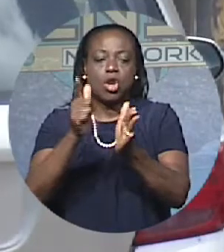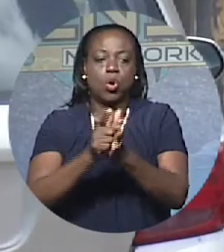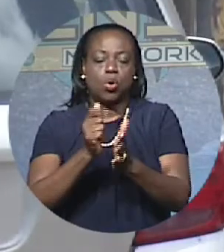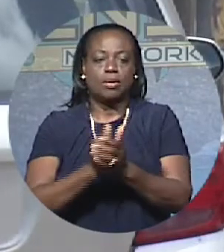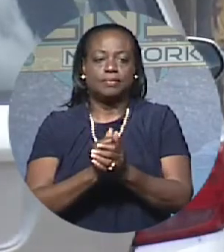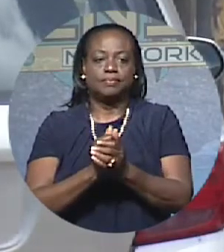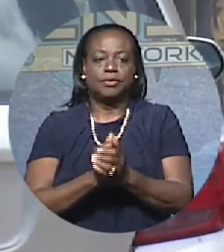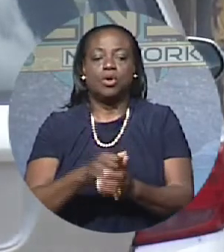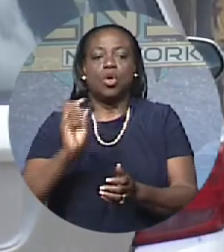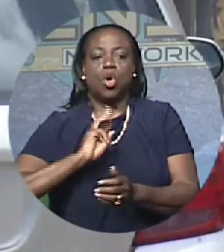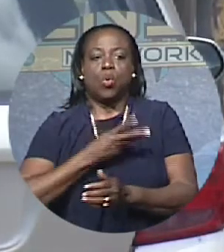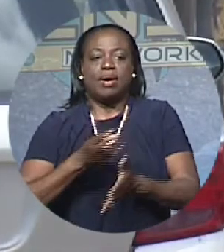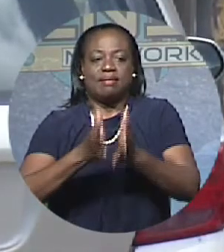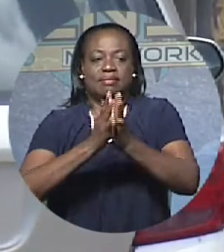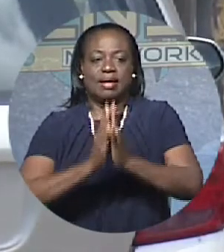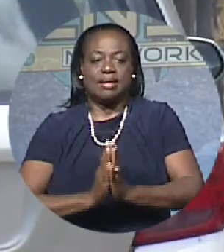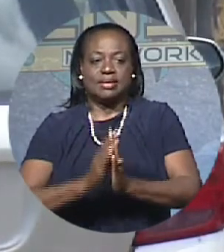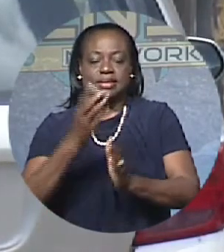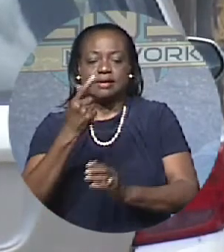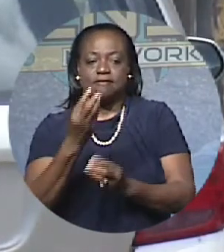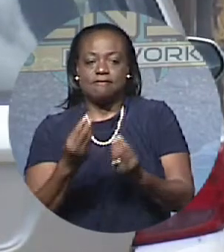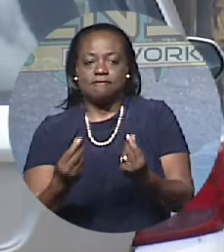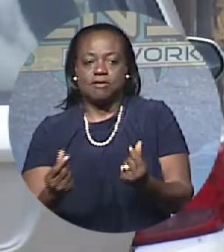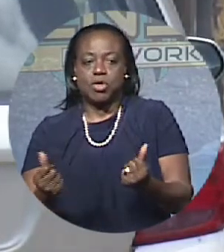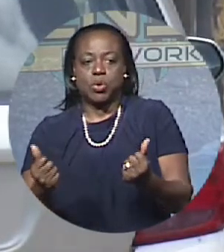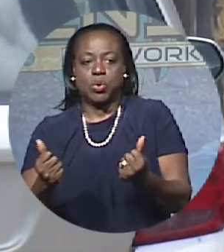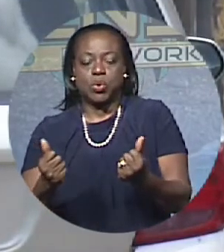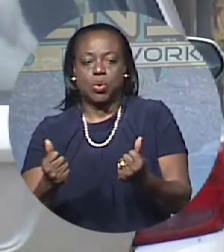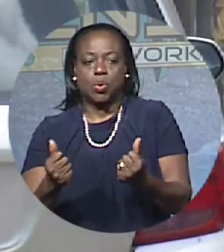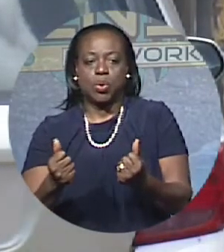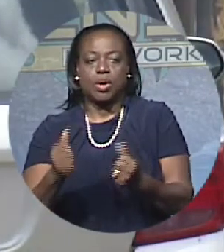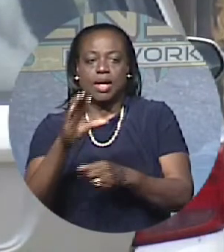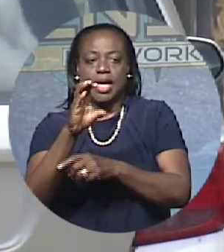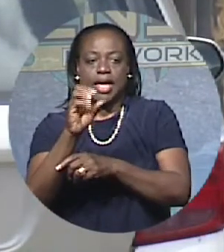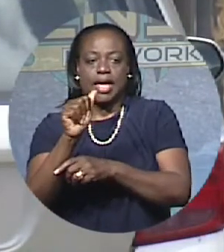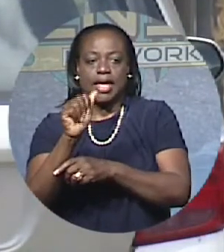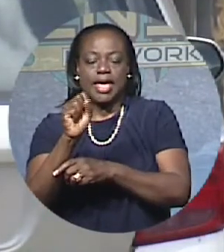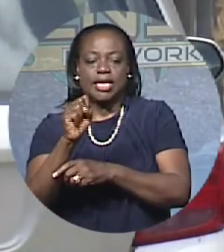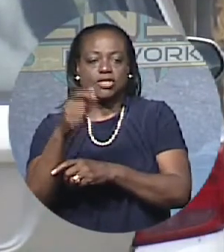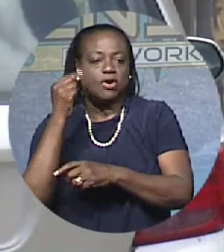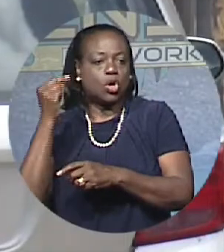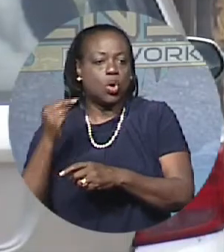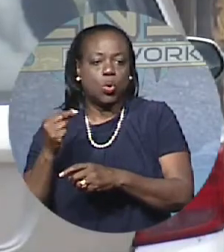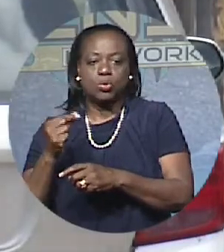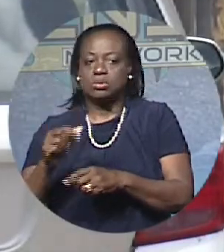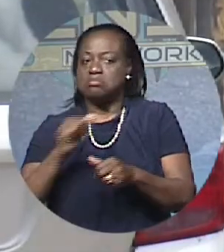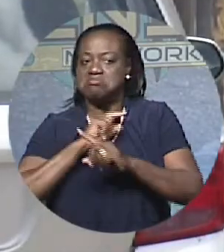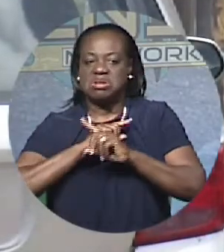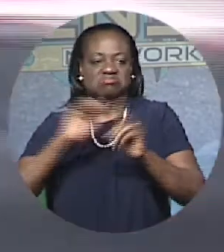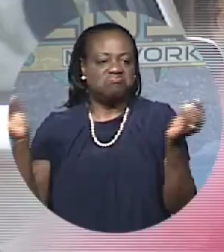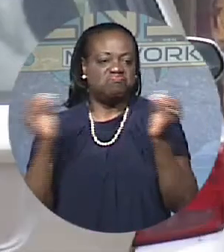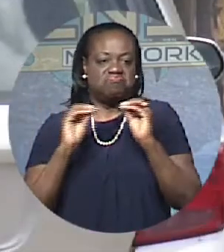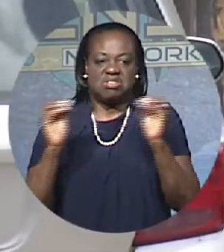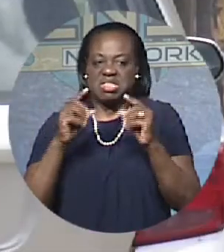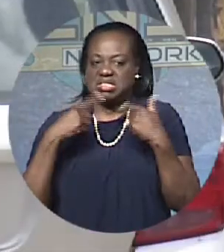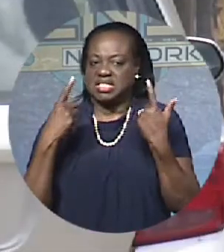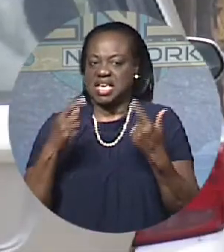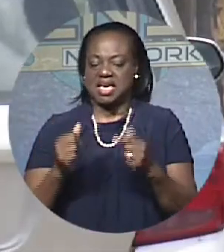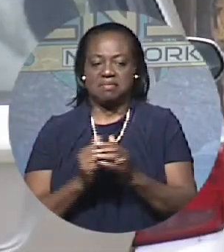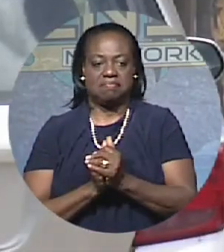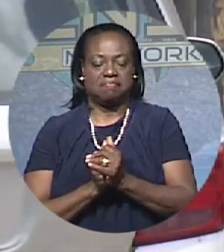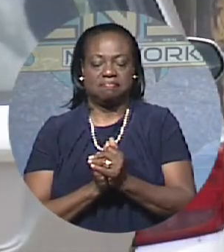to several cash for gold and scrap metal businesses for their views on the proposed shutdown, but they declined to comment. Janea